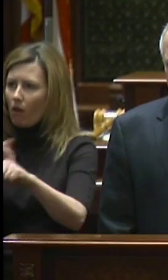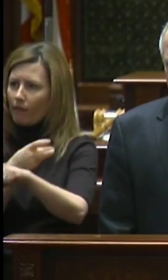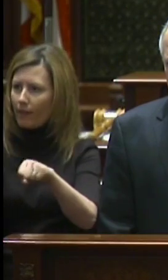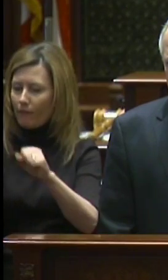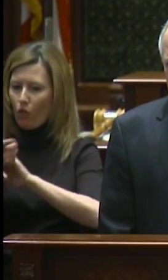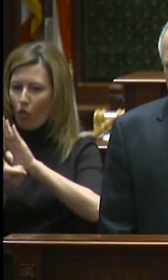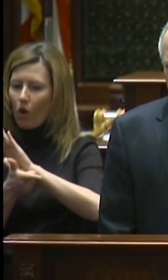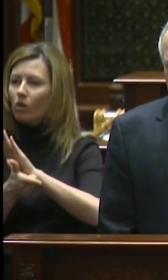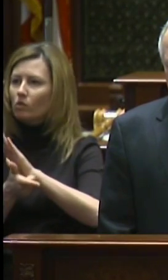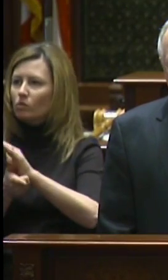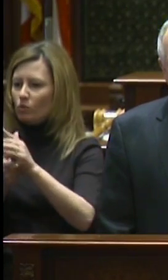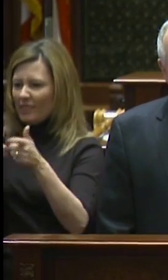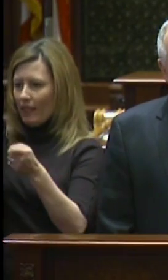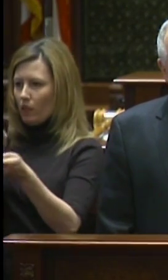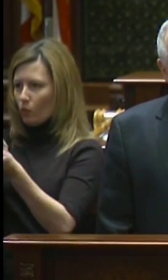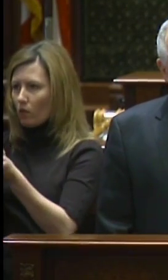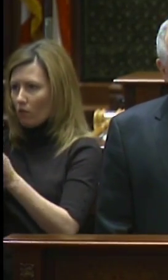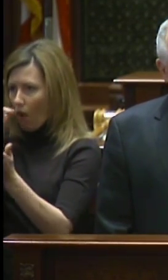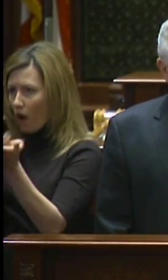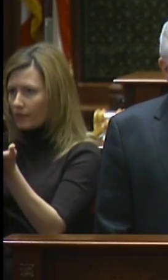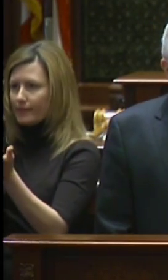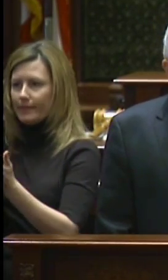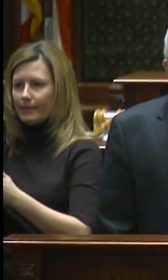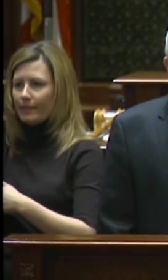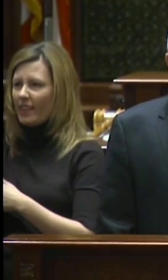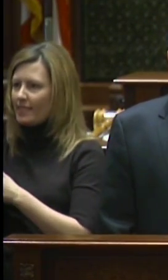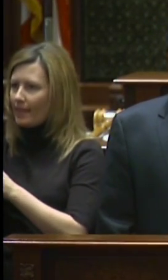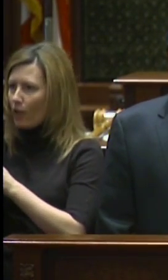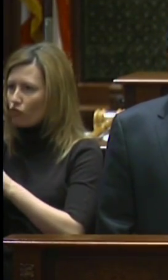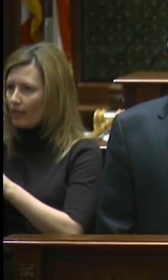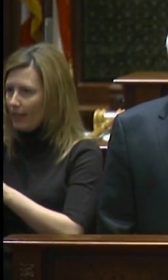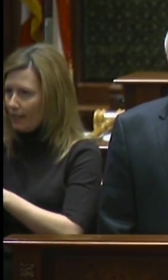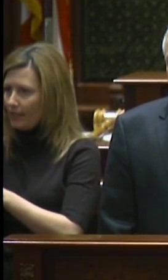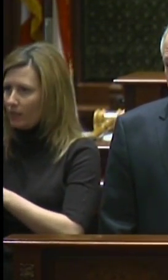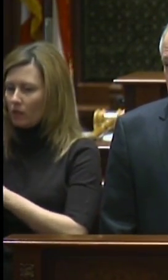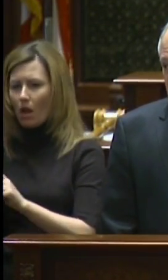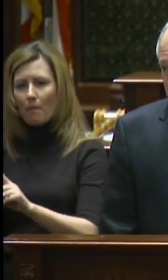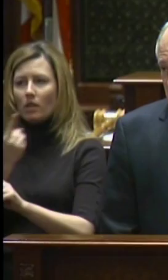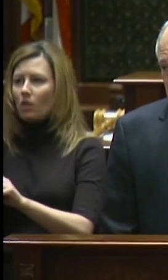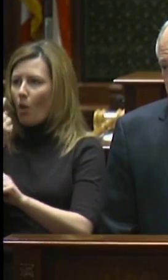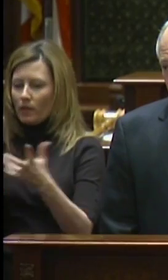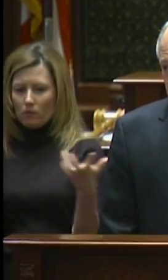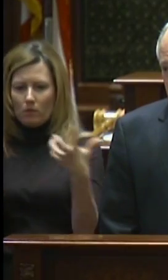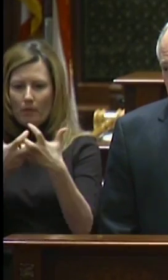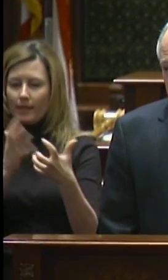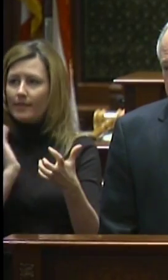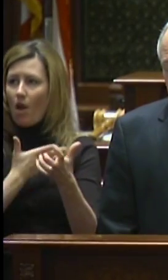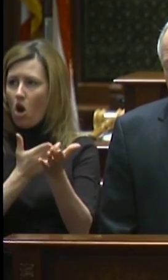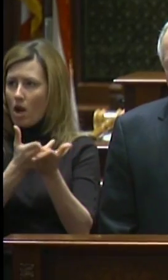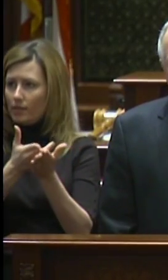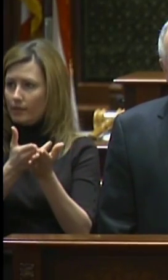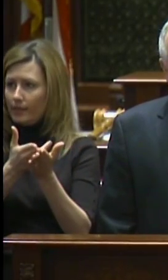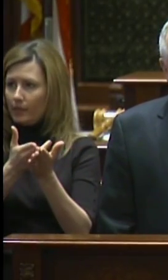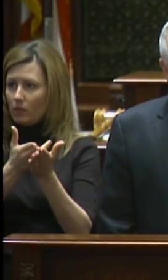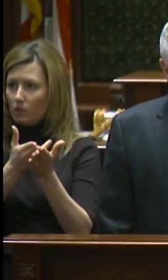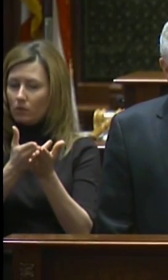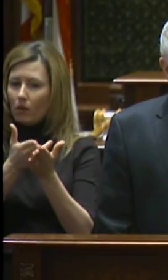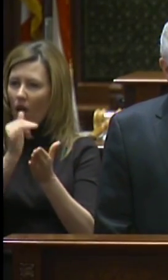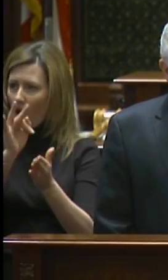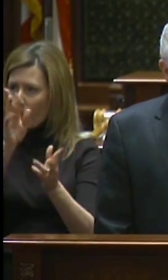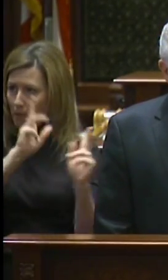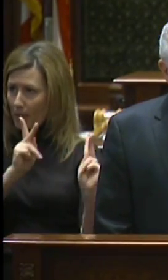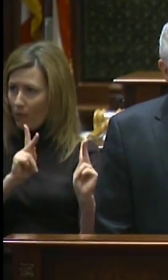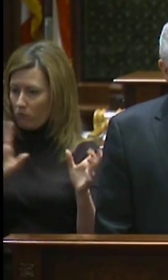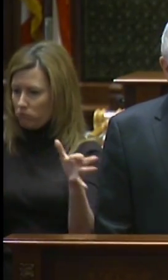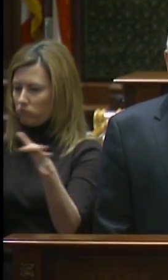with honesty and integrity. The integrity of our government must always match the honesty of our people. So we went about